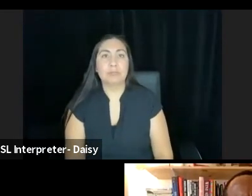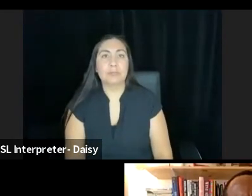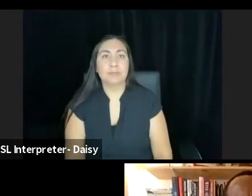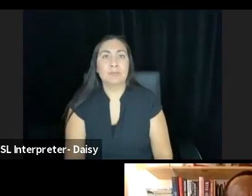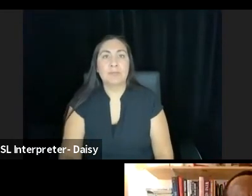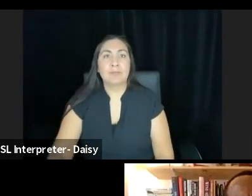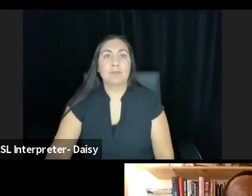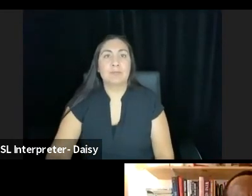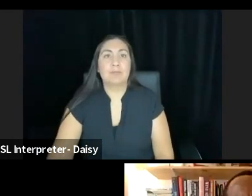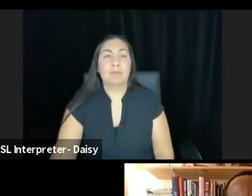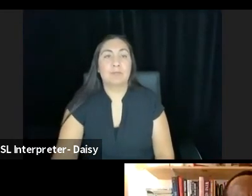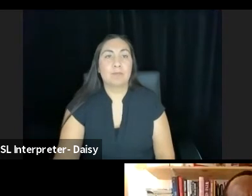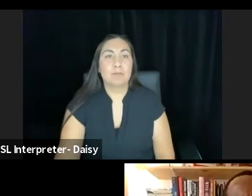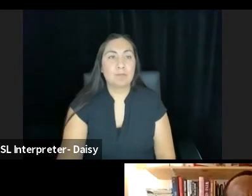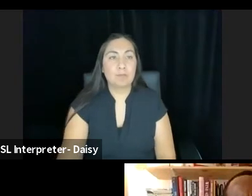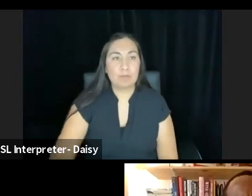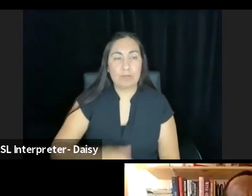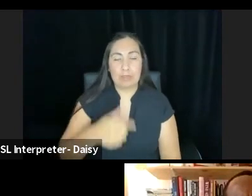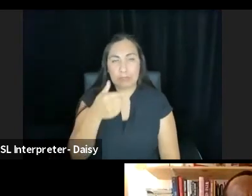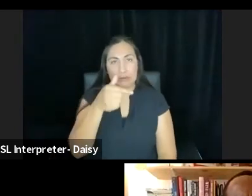You know, I can share,